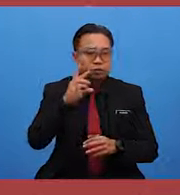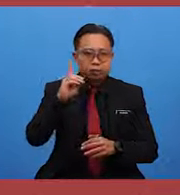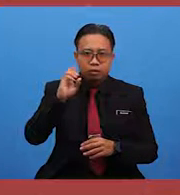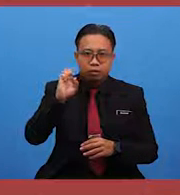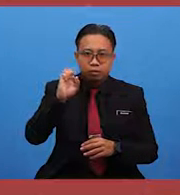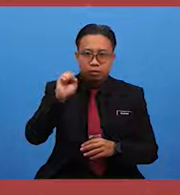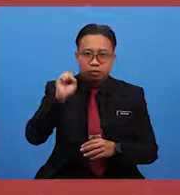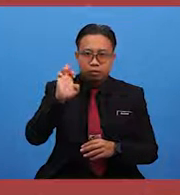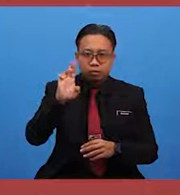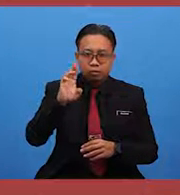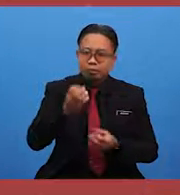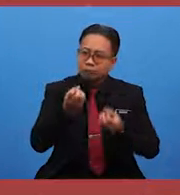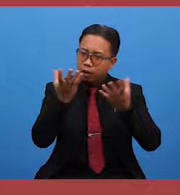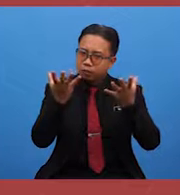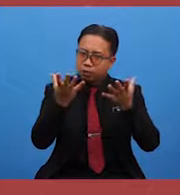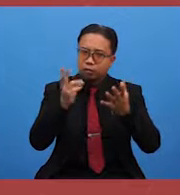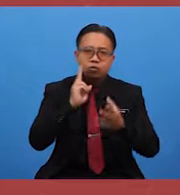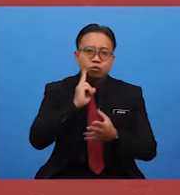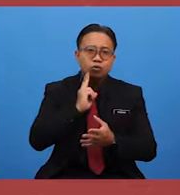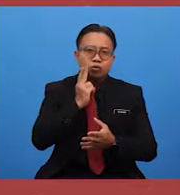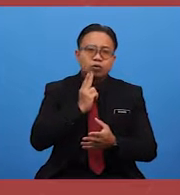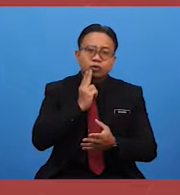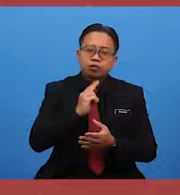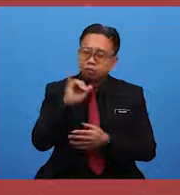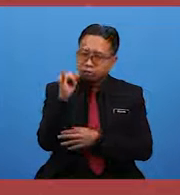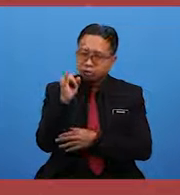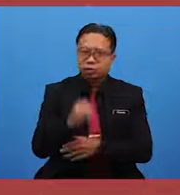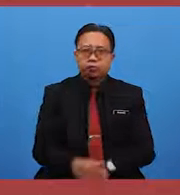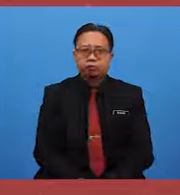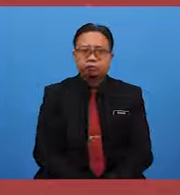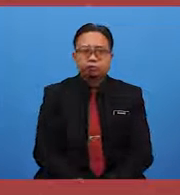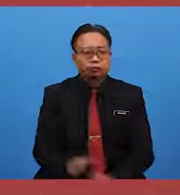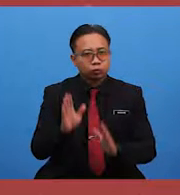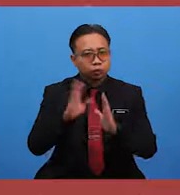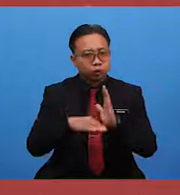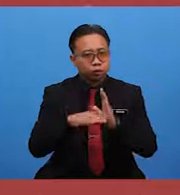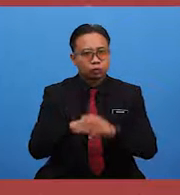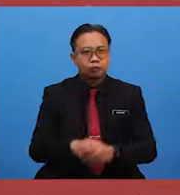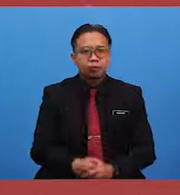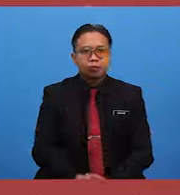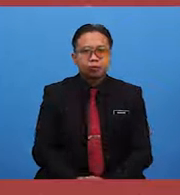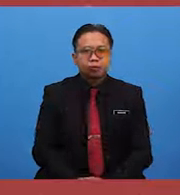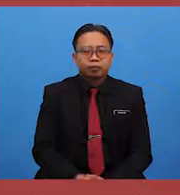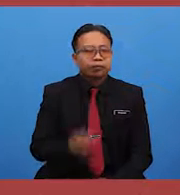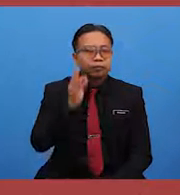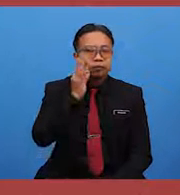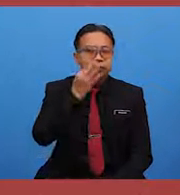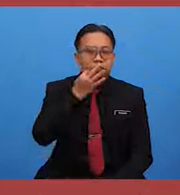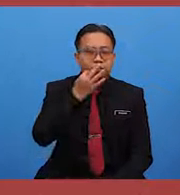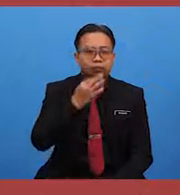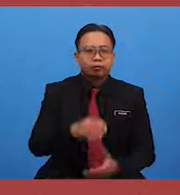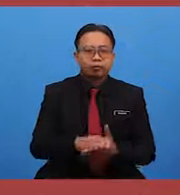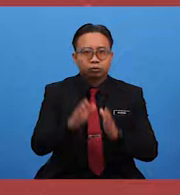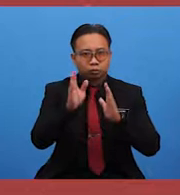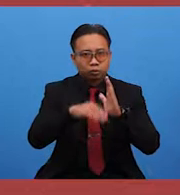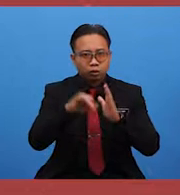sugar should be avoided. Opt for healthier options like low-sugar yogurt, fruits, and sugarless